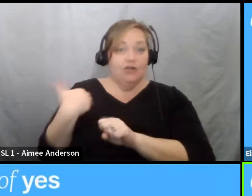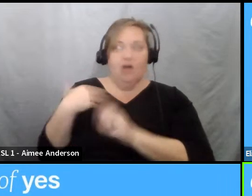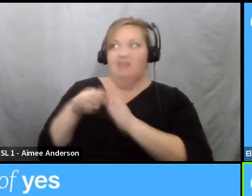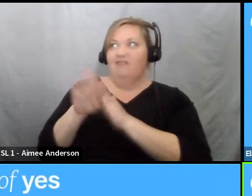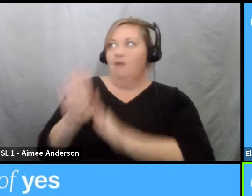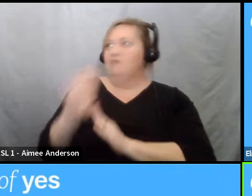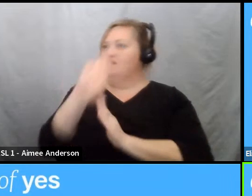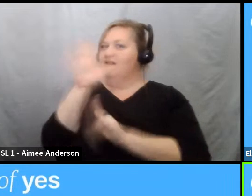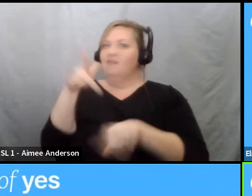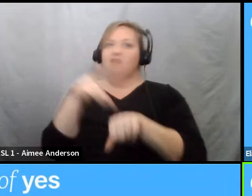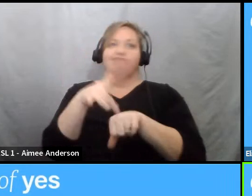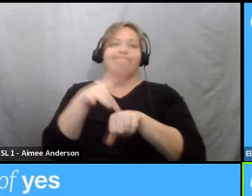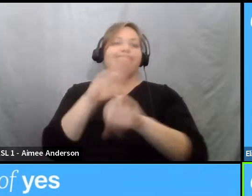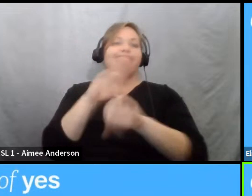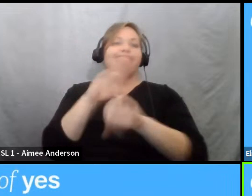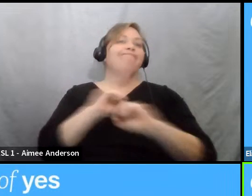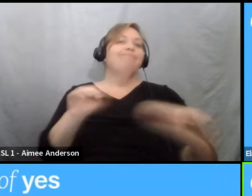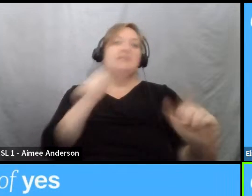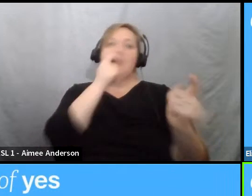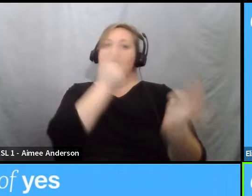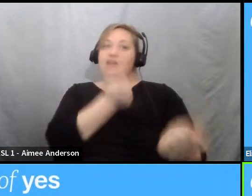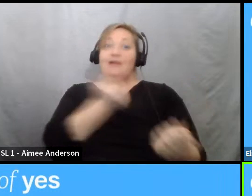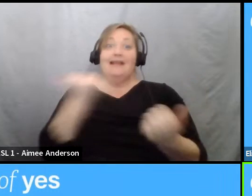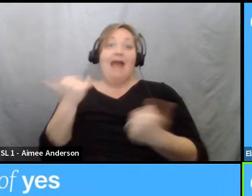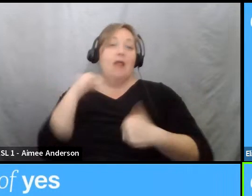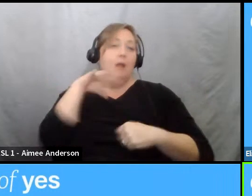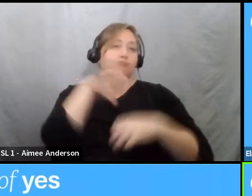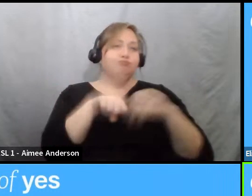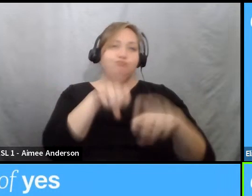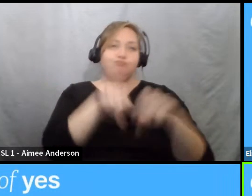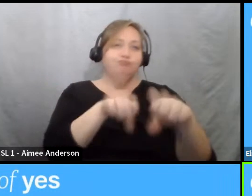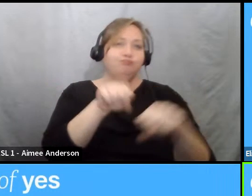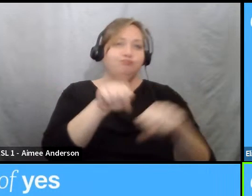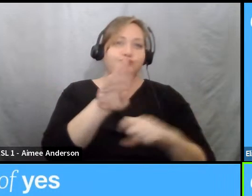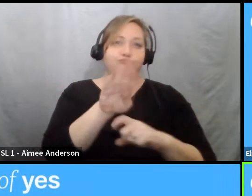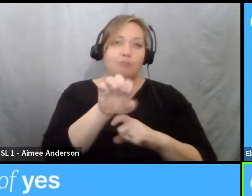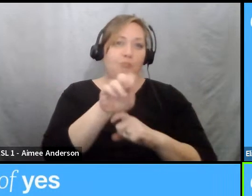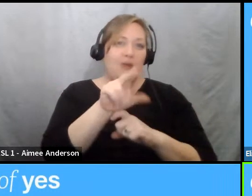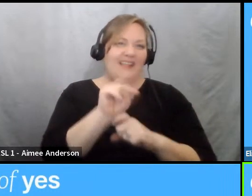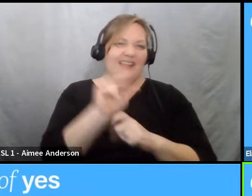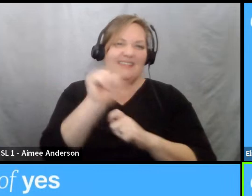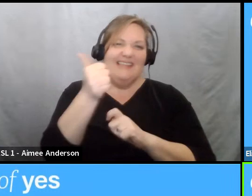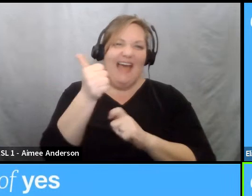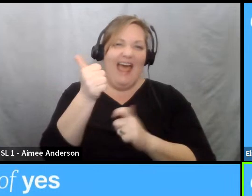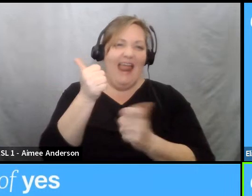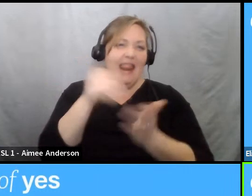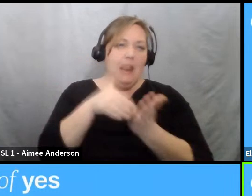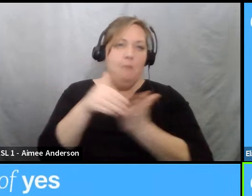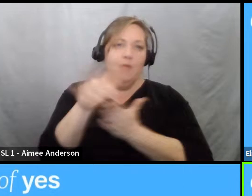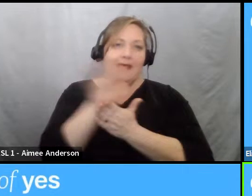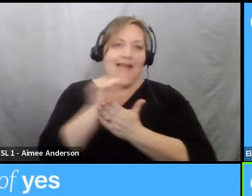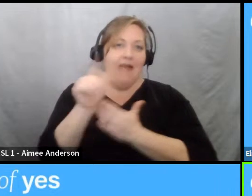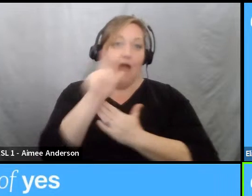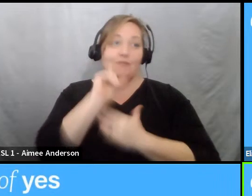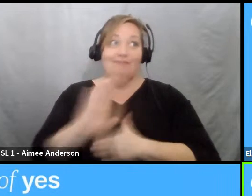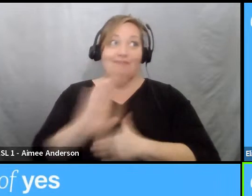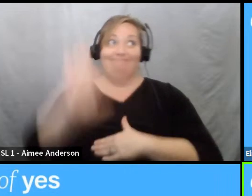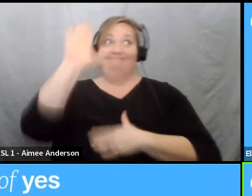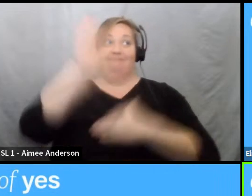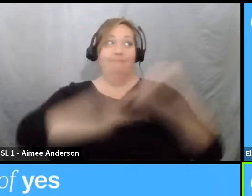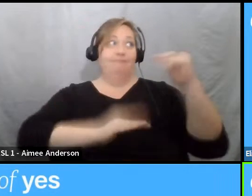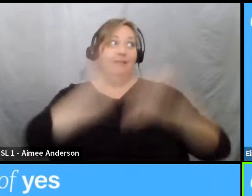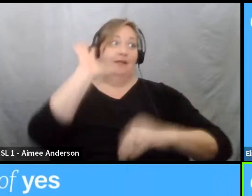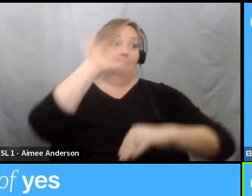go anywhere near. They're buying up sites for, tens of millions of dollars in order to be the ones who build the housing